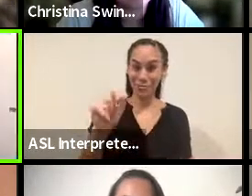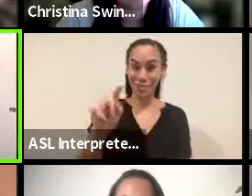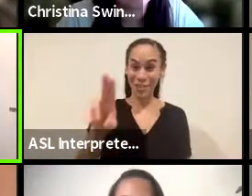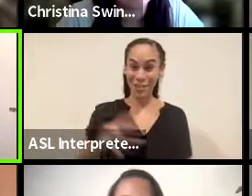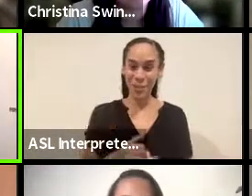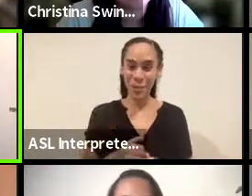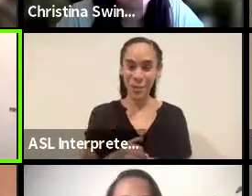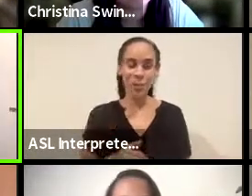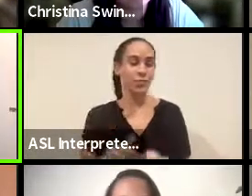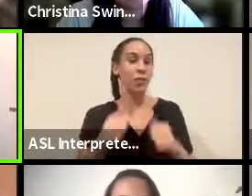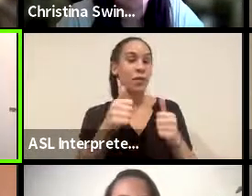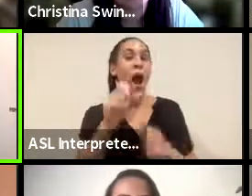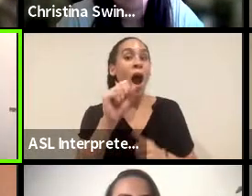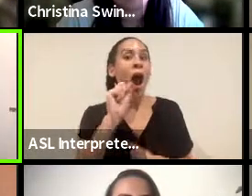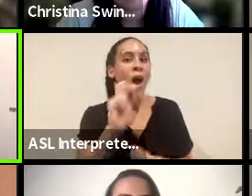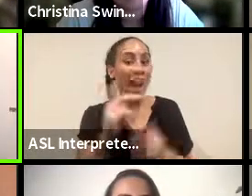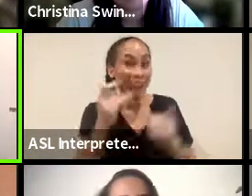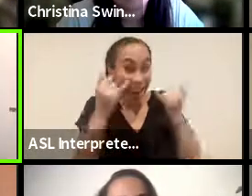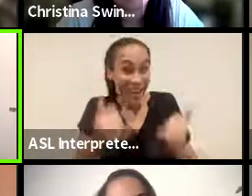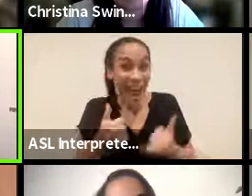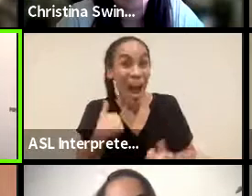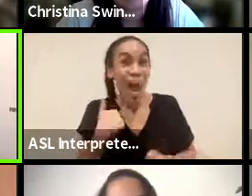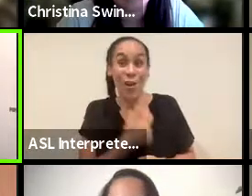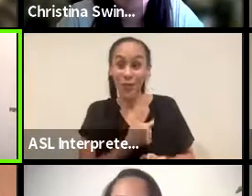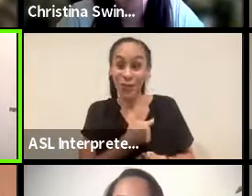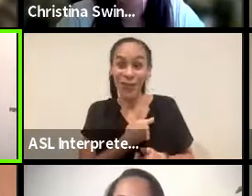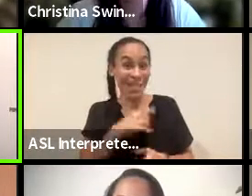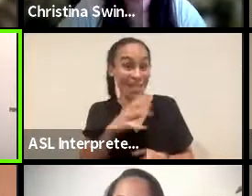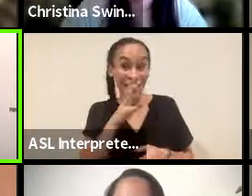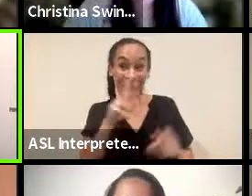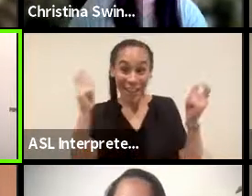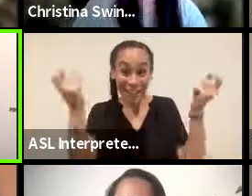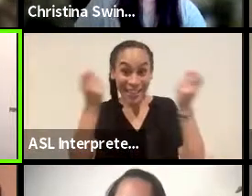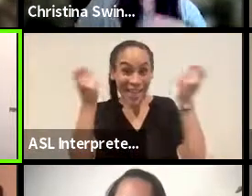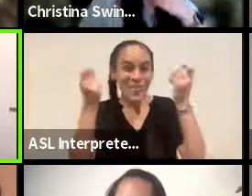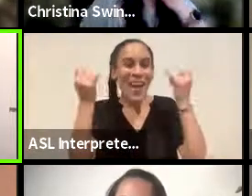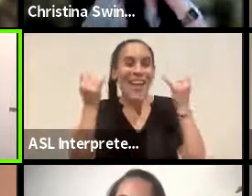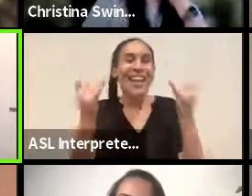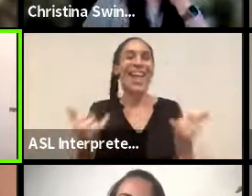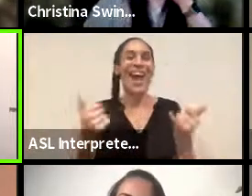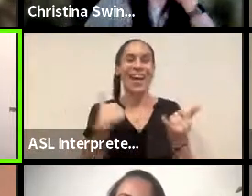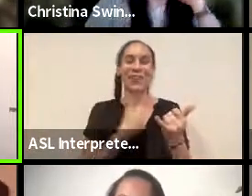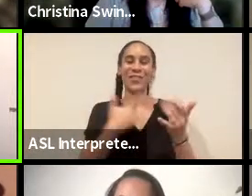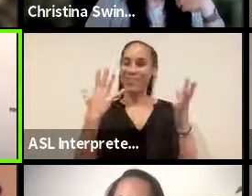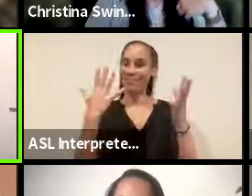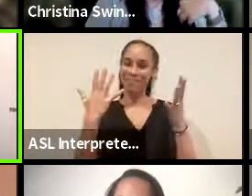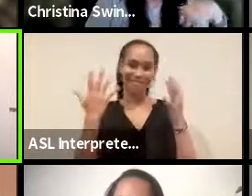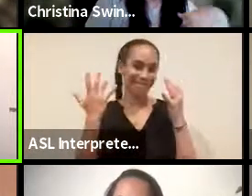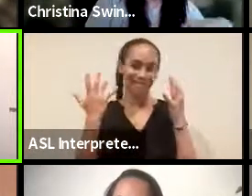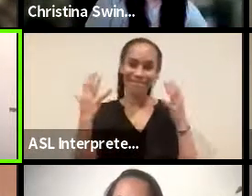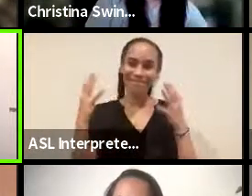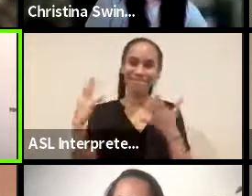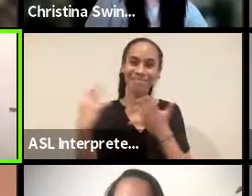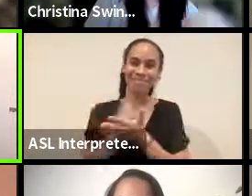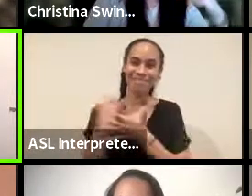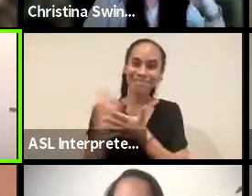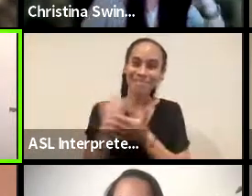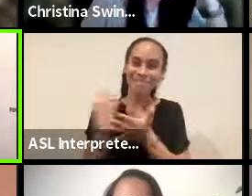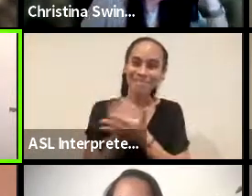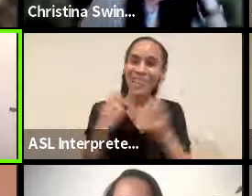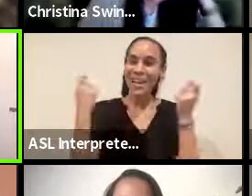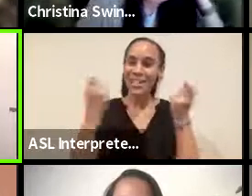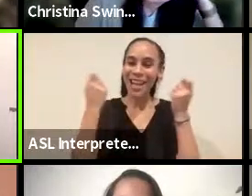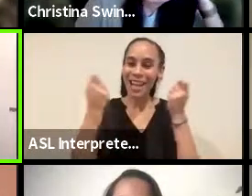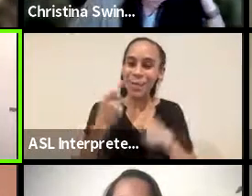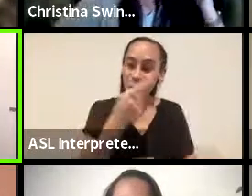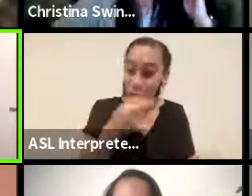Now, speaking of celebrating, this is the moment where we get to celebrate you. And I'm going to invite